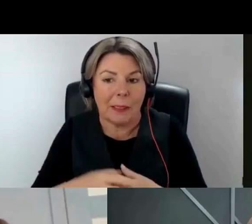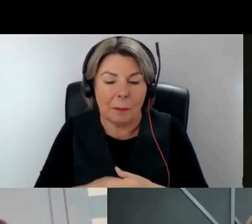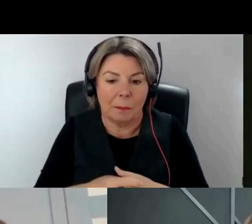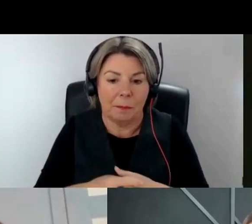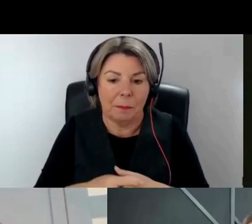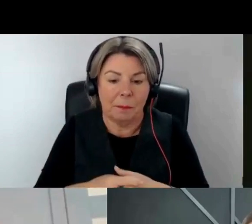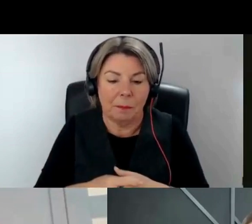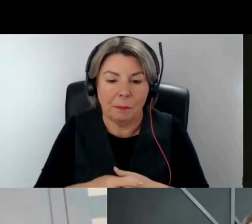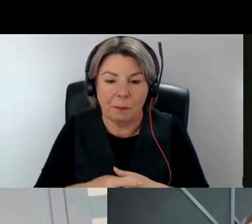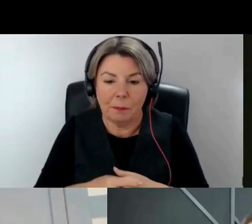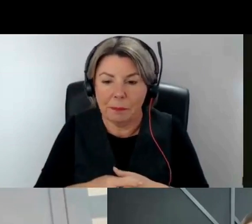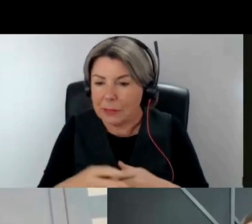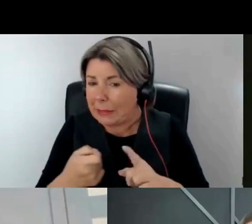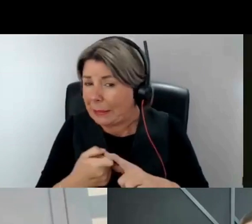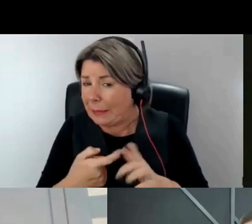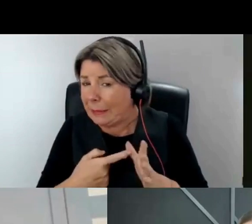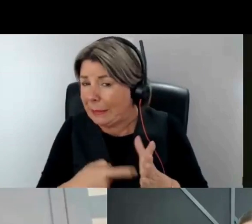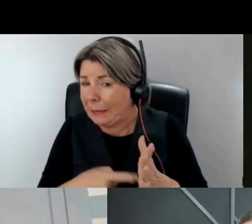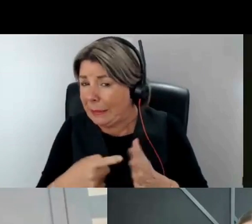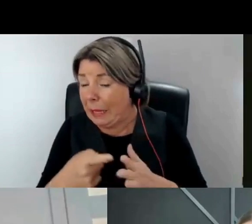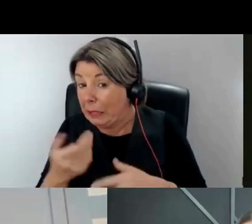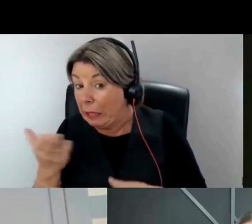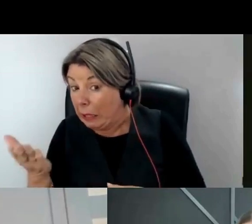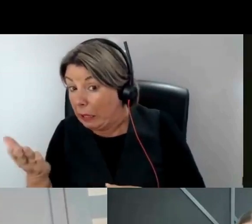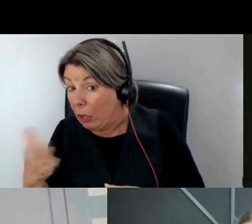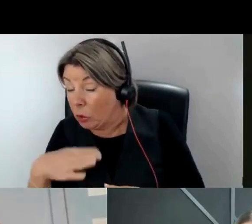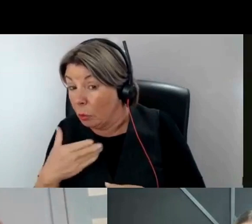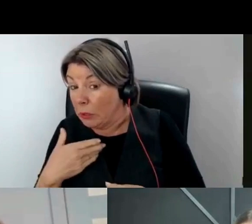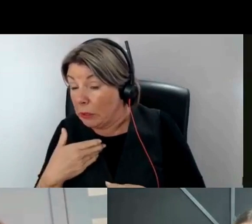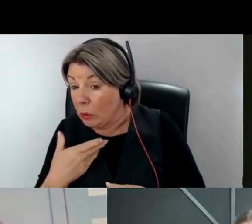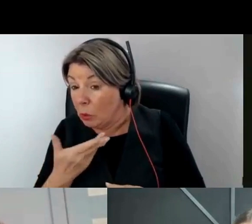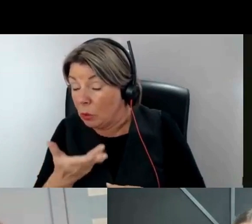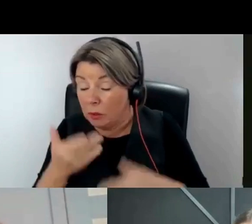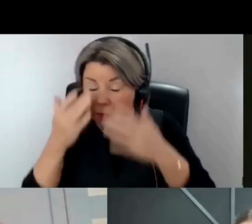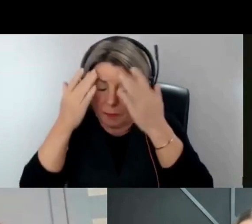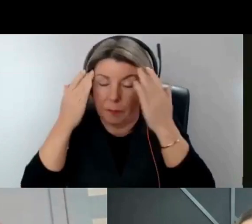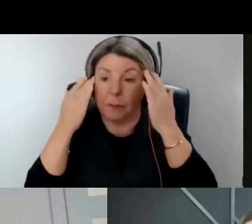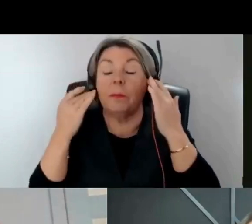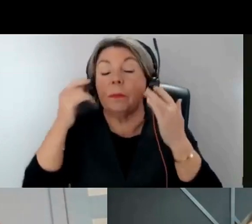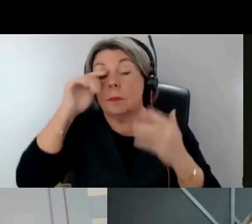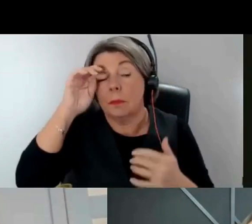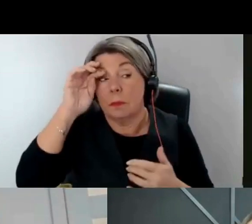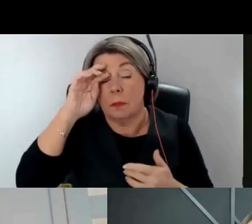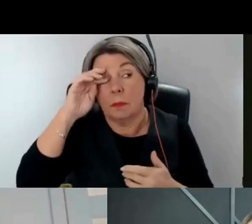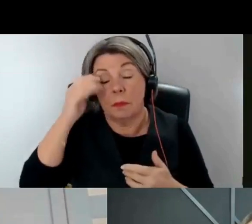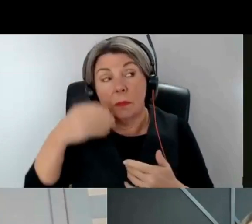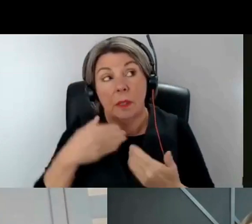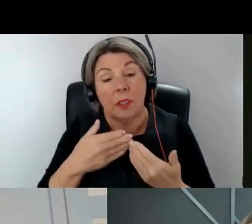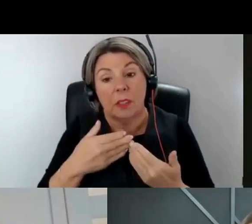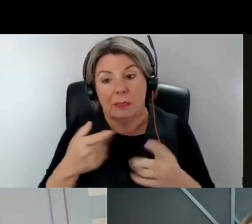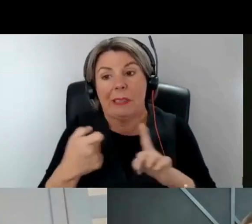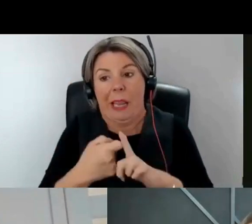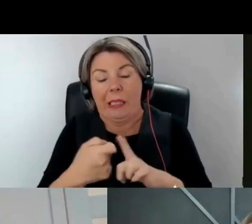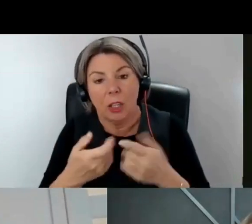So, Katie, do you have anything there, or do you? Well, I guess a general principle